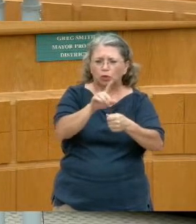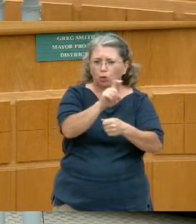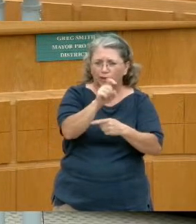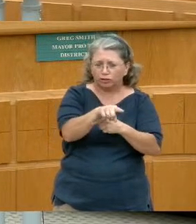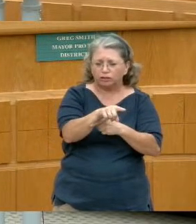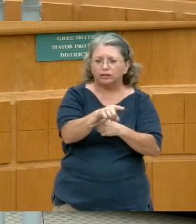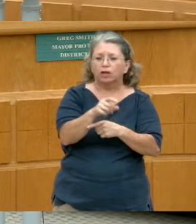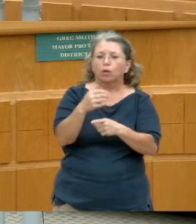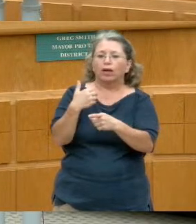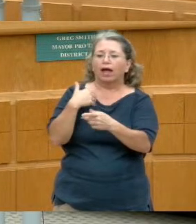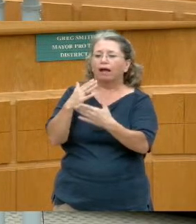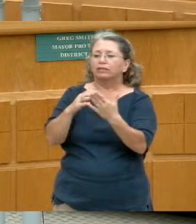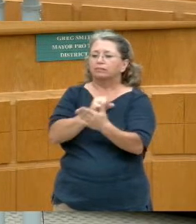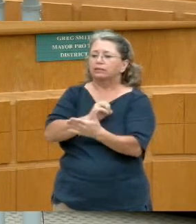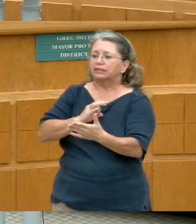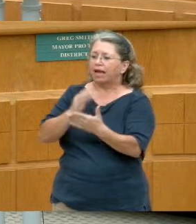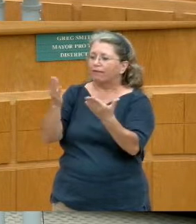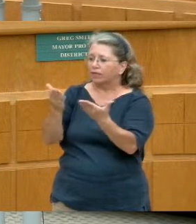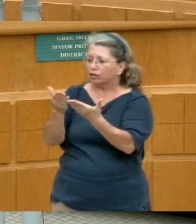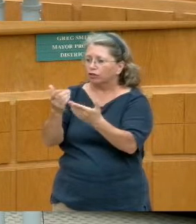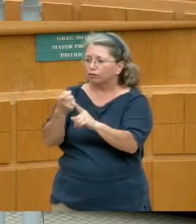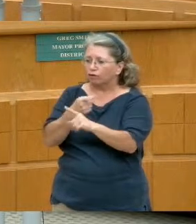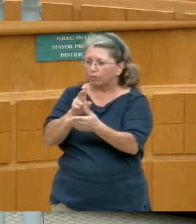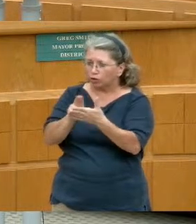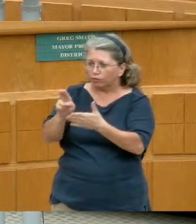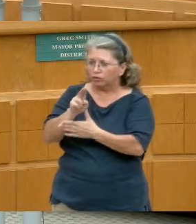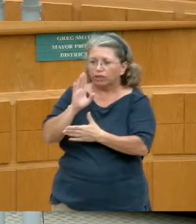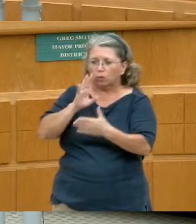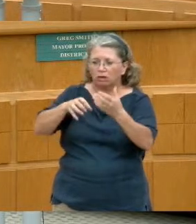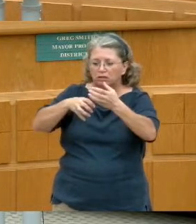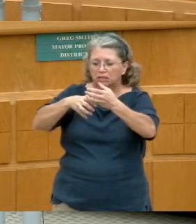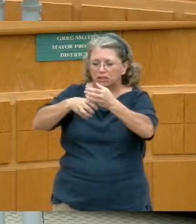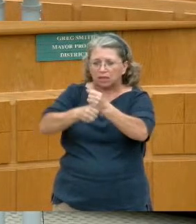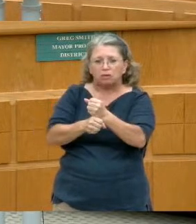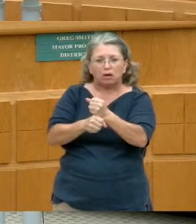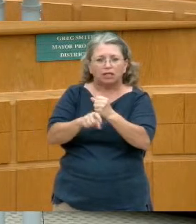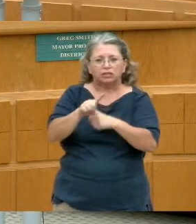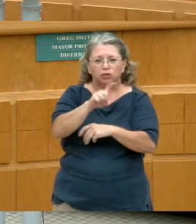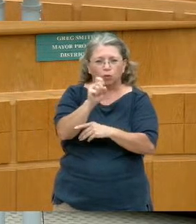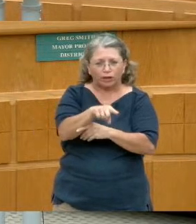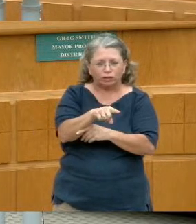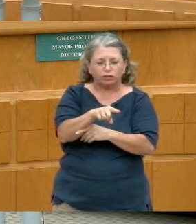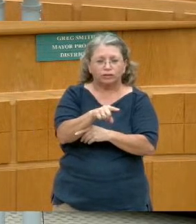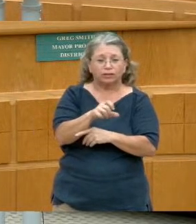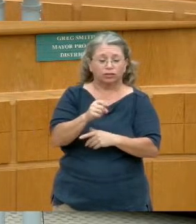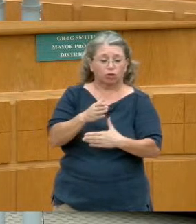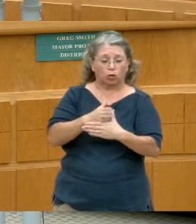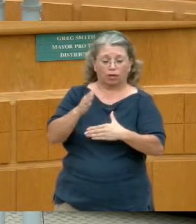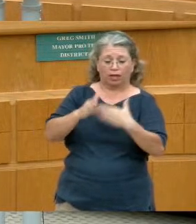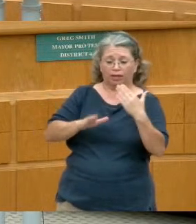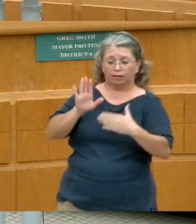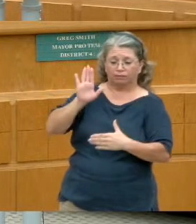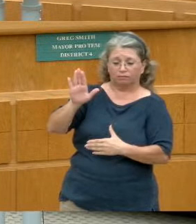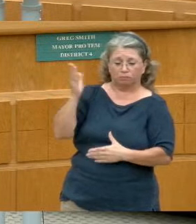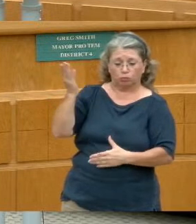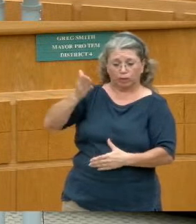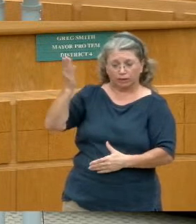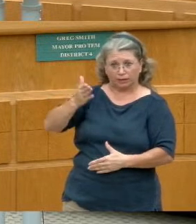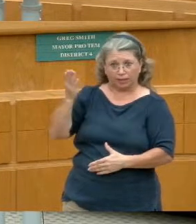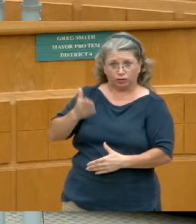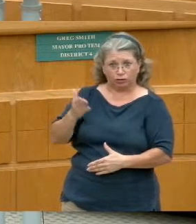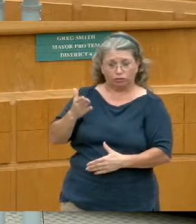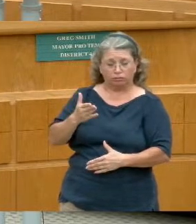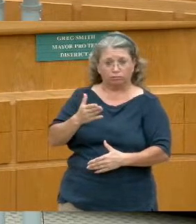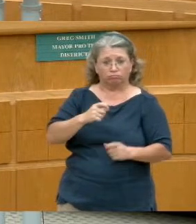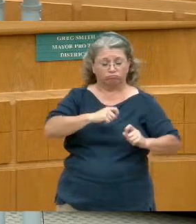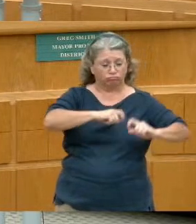summarizing the questions. And then at the end of Dr. Bird's presentation, we'll go over those questions one by one, or kind of grouping them. We'll